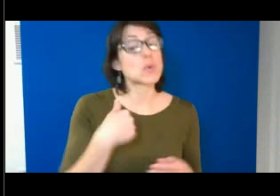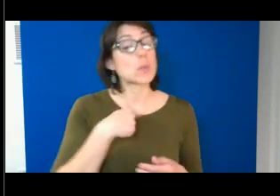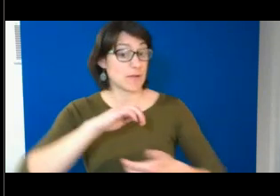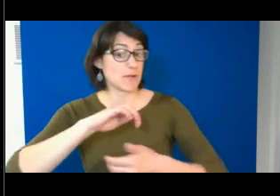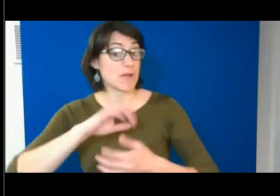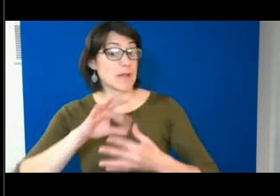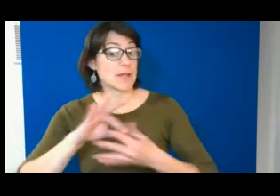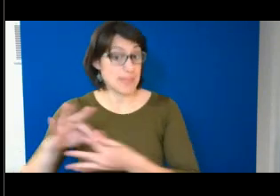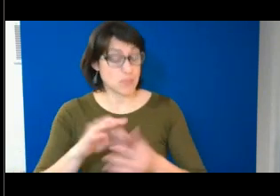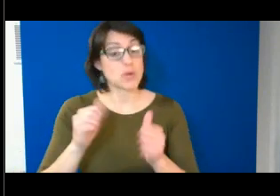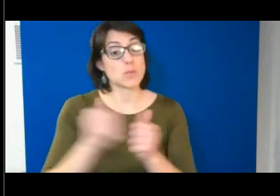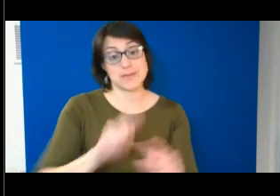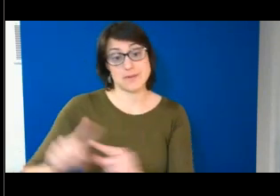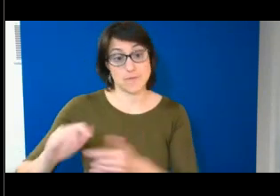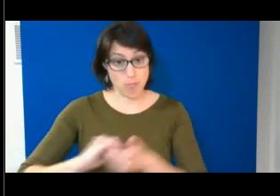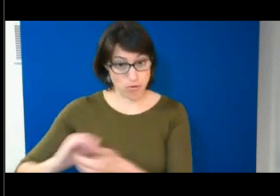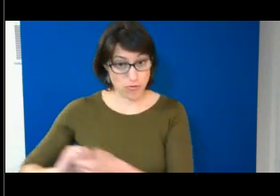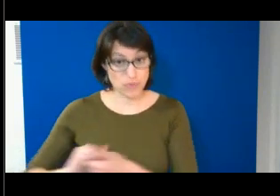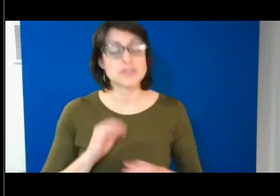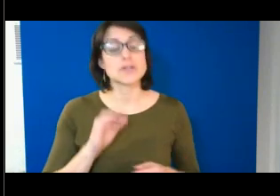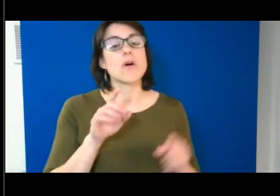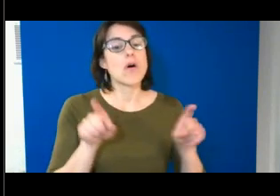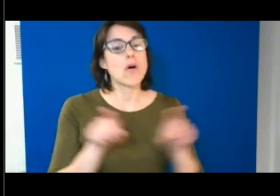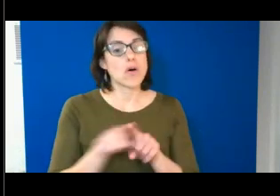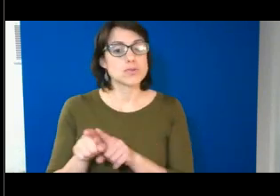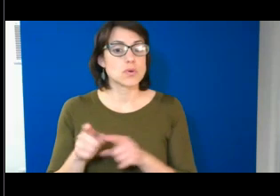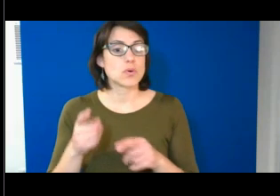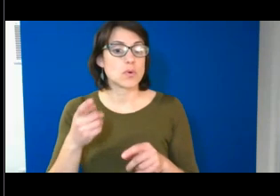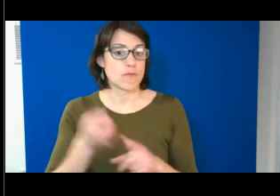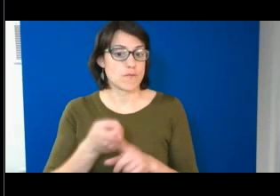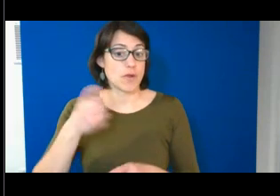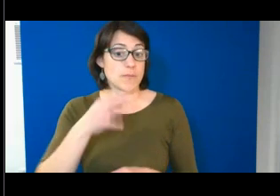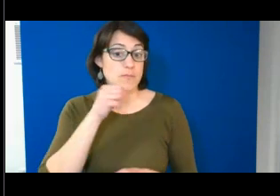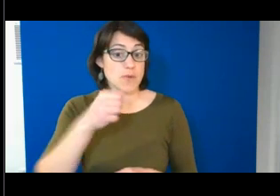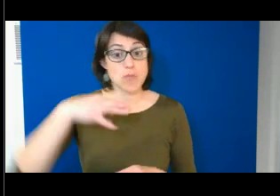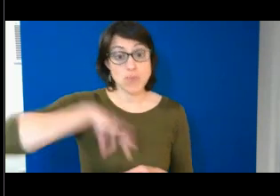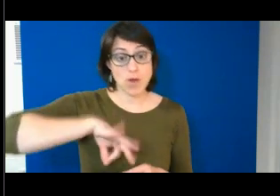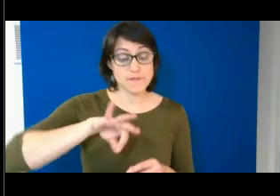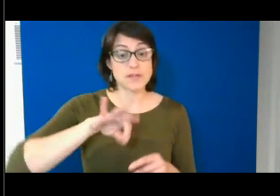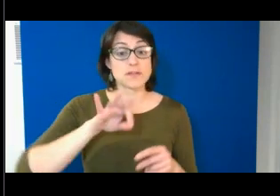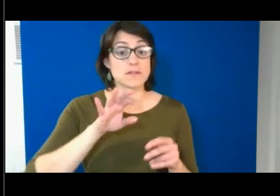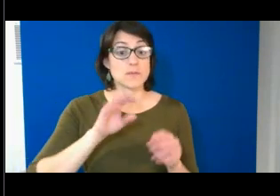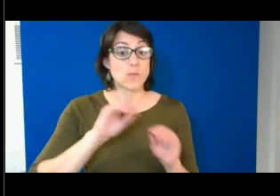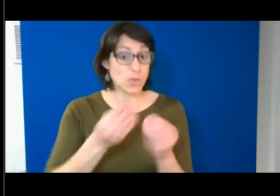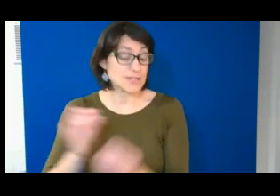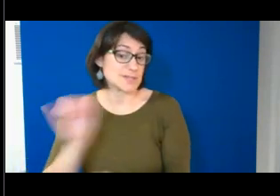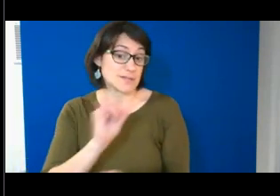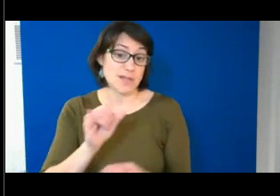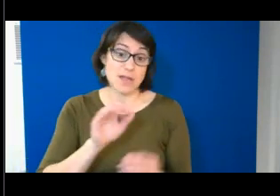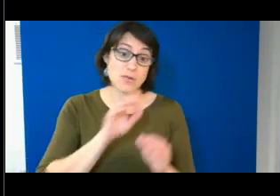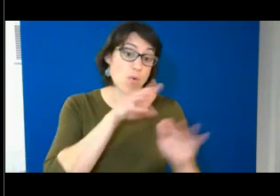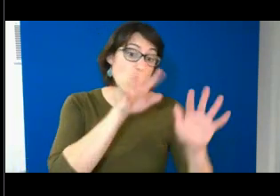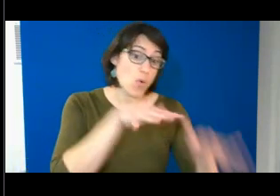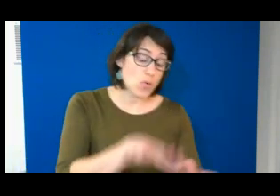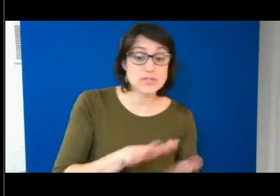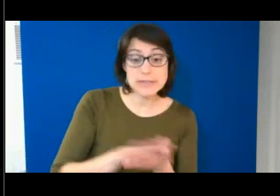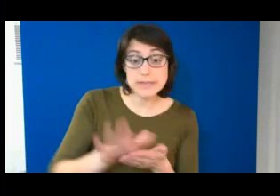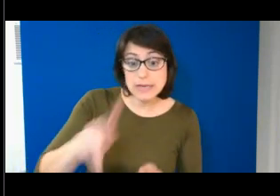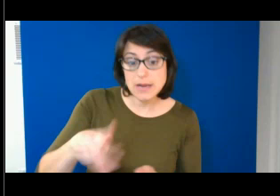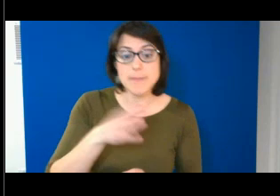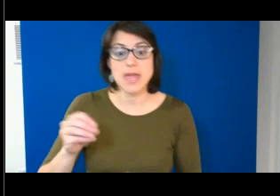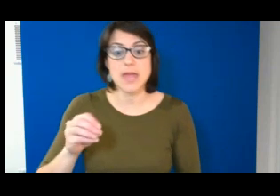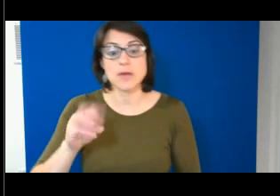industry partners and also from non-profit organizations like the Ocean Cleanup and the Wheel Mill, and try to basically